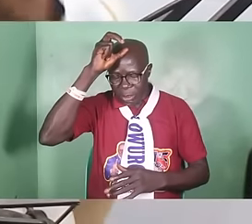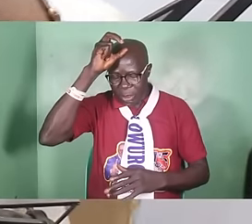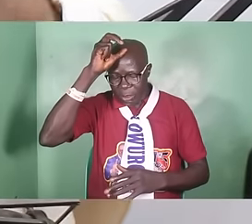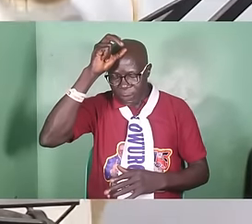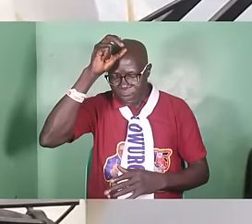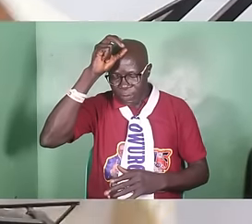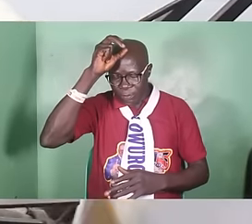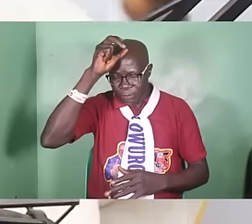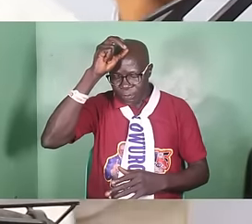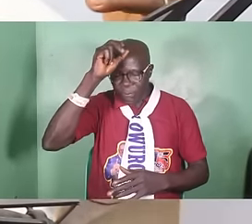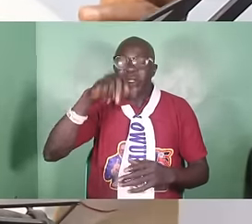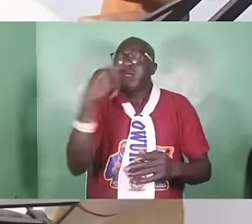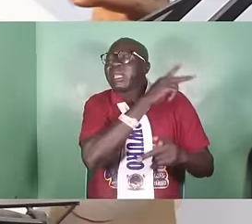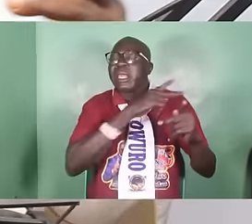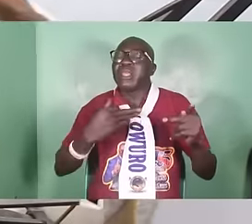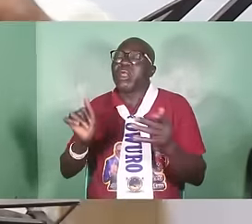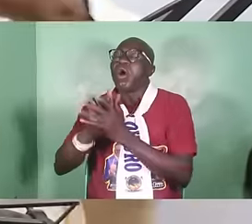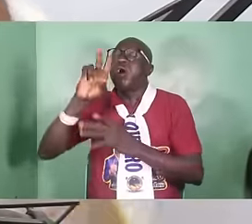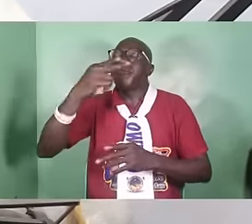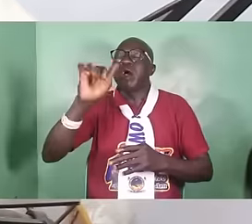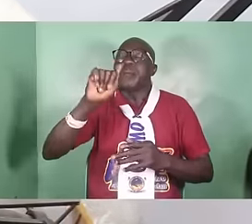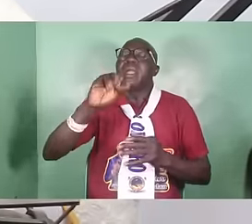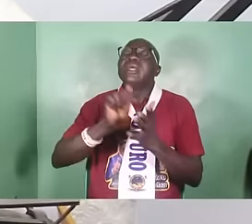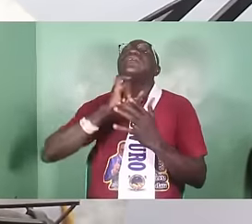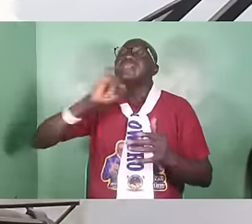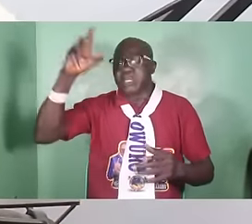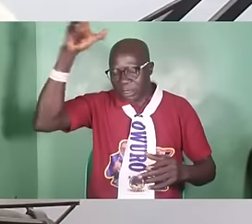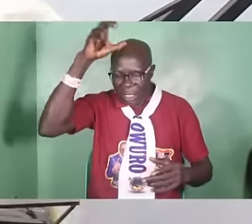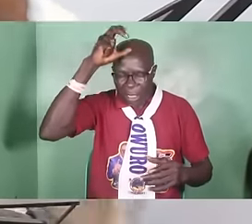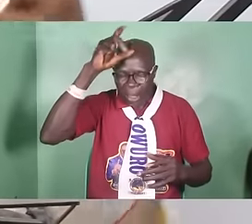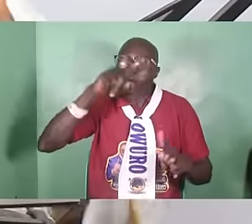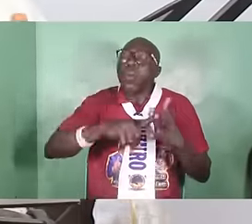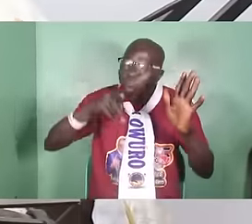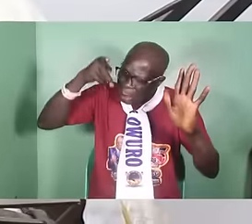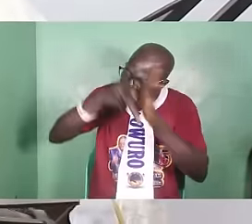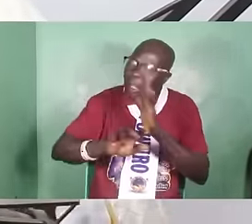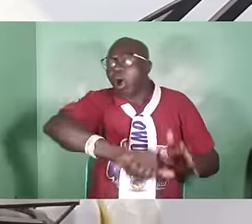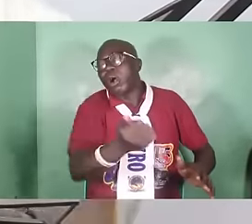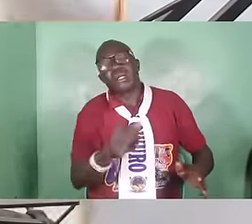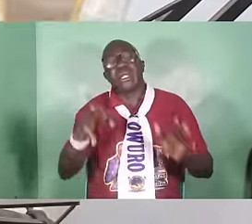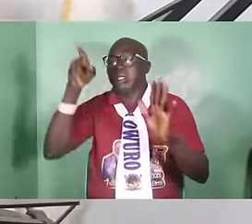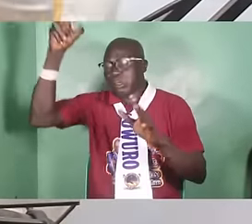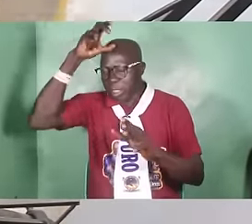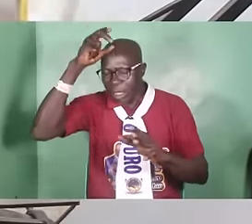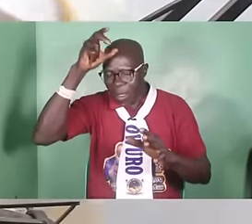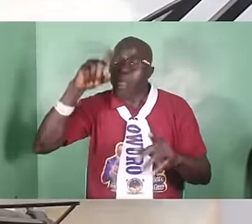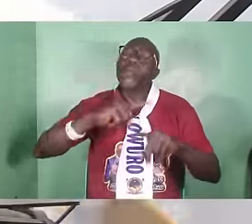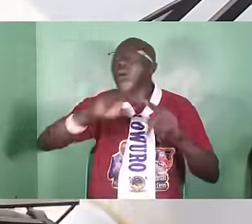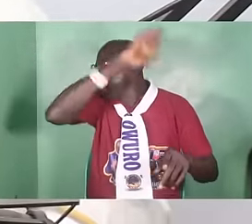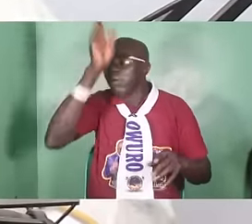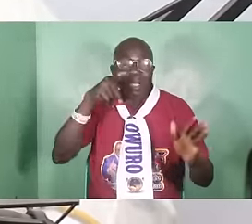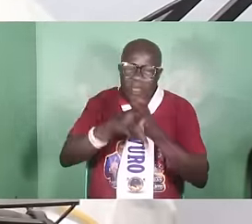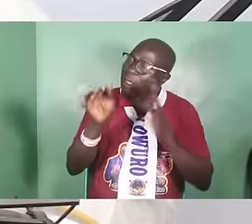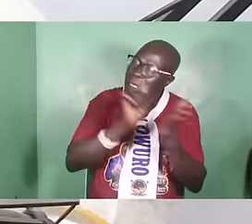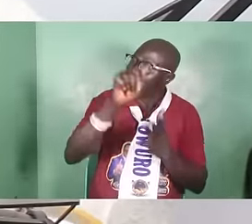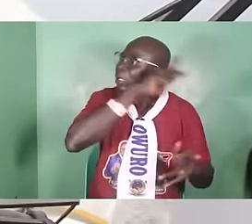to omi ran ni Oku Babasani. He is all the king of Babasani. Omi ran ni. He is a giant. But what pa awon omi to ku? But they kill all the giants. But who le pa oba yen? They